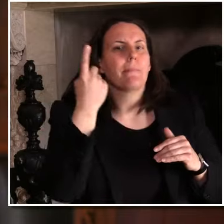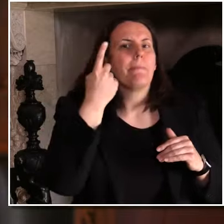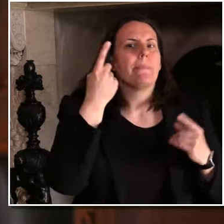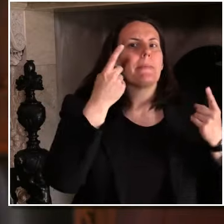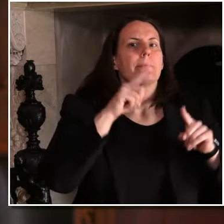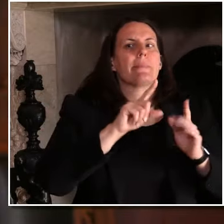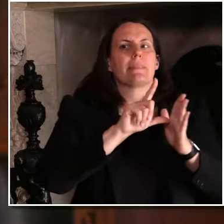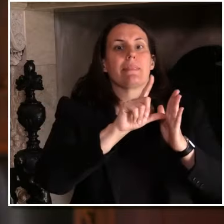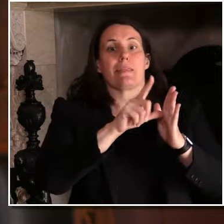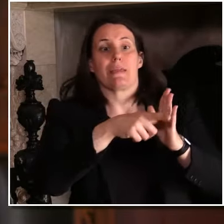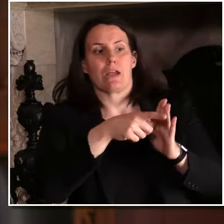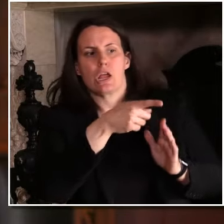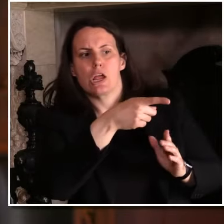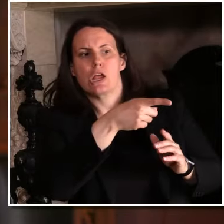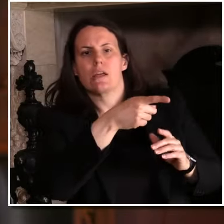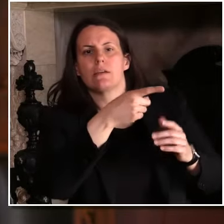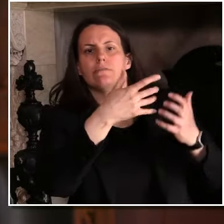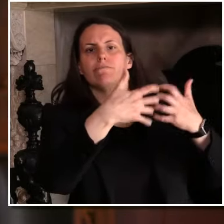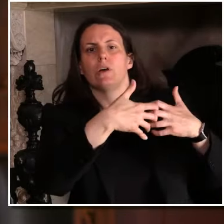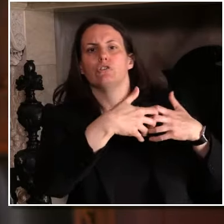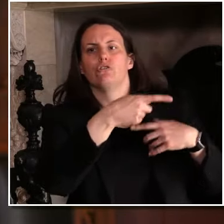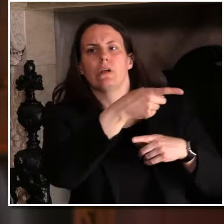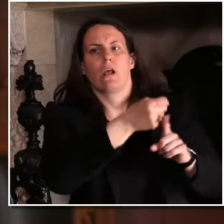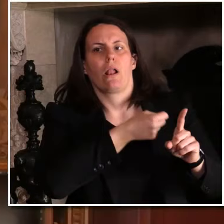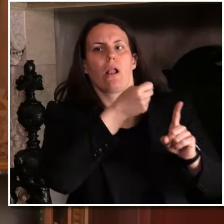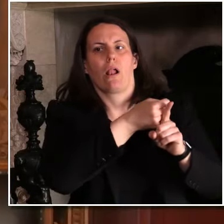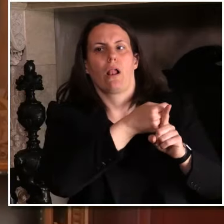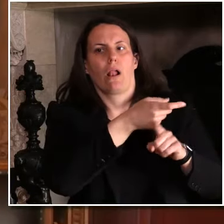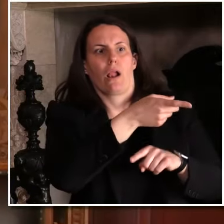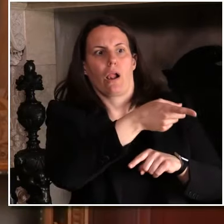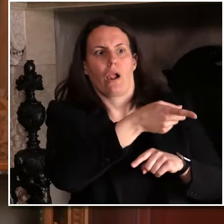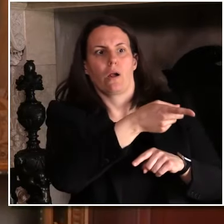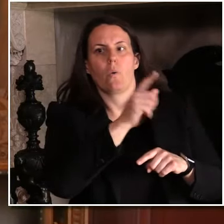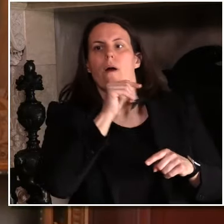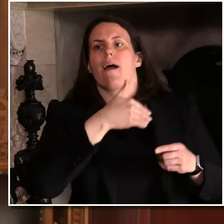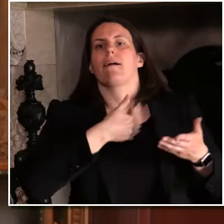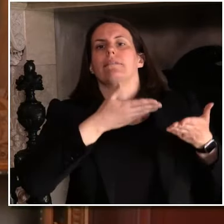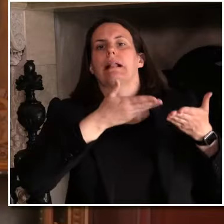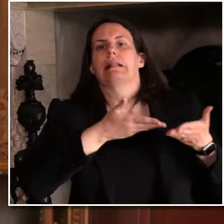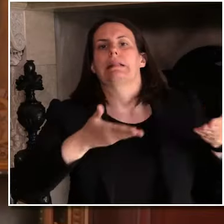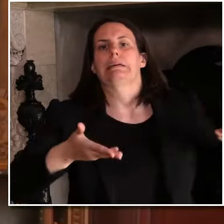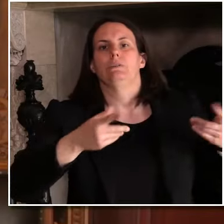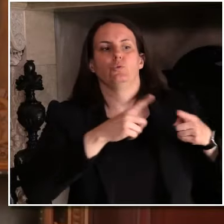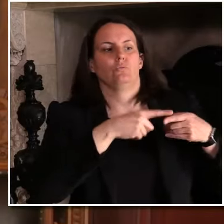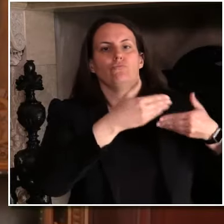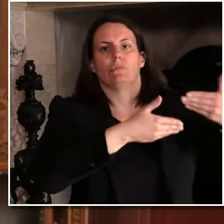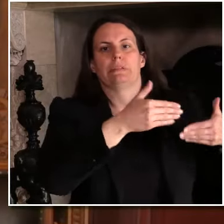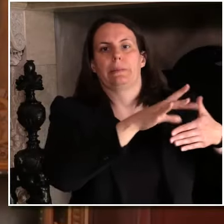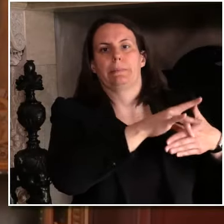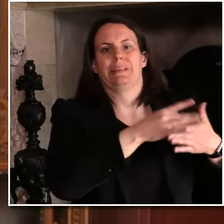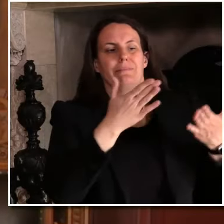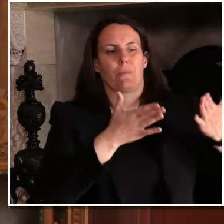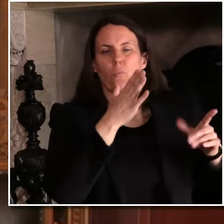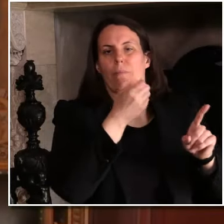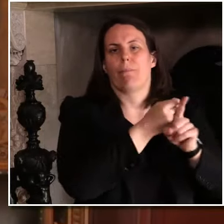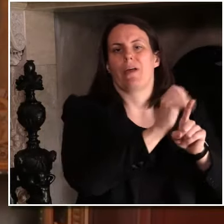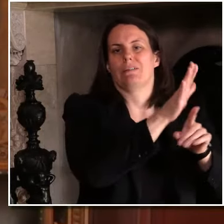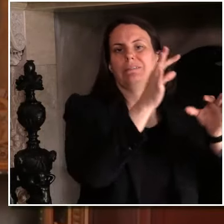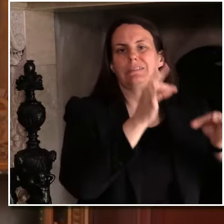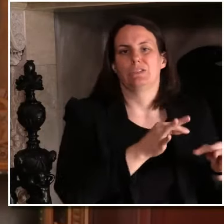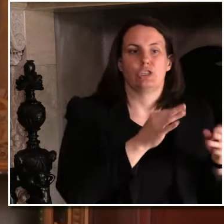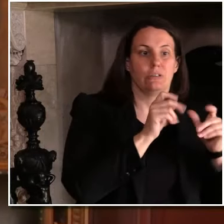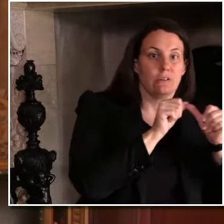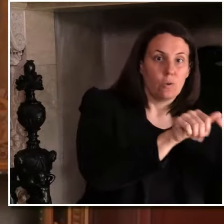I don't know, Ryan, if you have more details on that. I think it's an evolving situation. We have to, work in close partnership